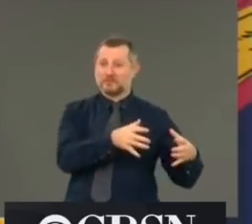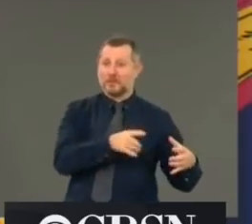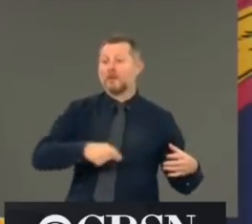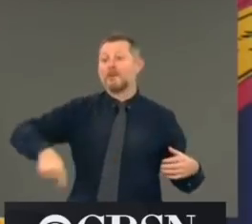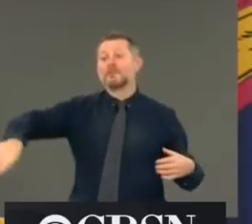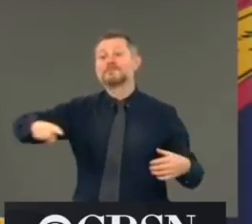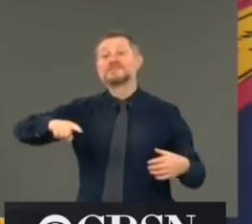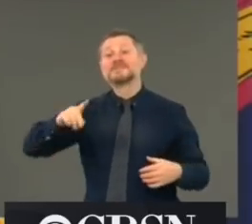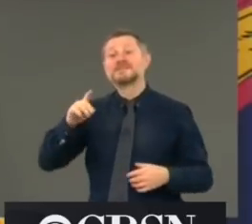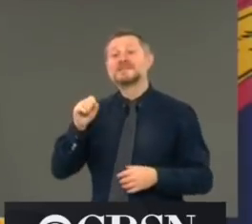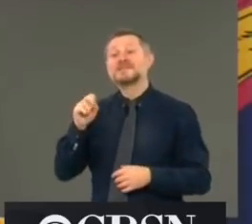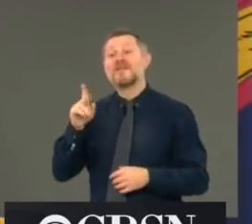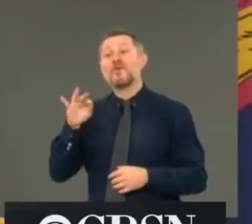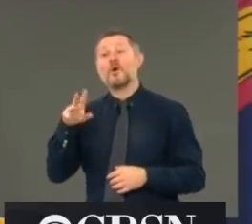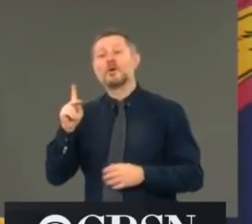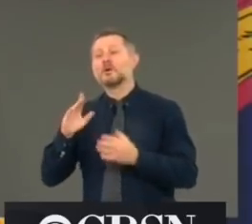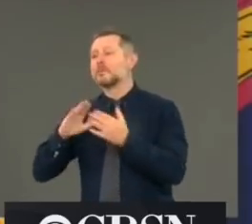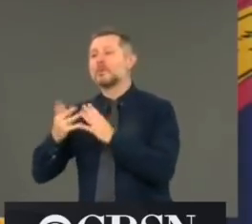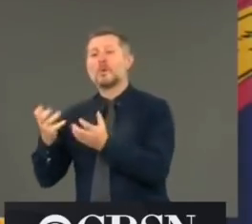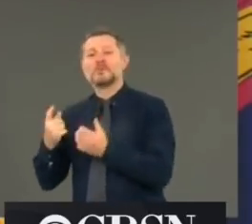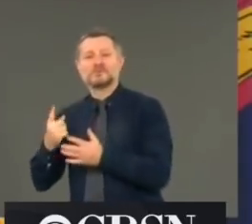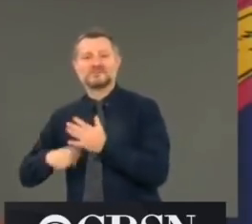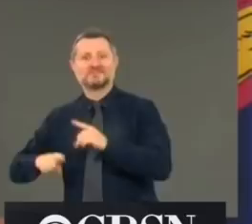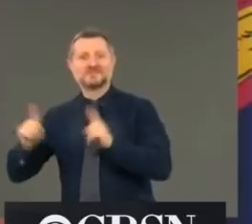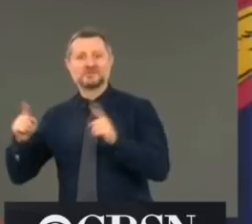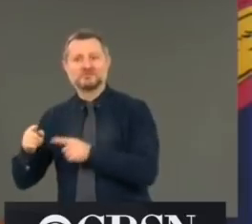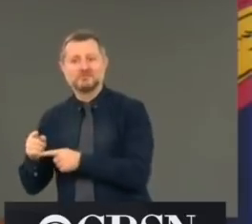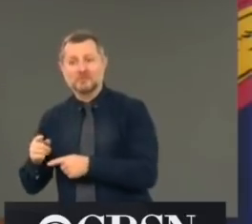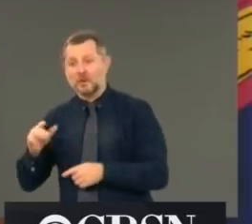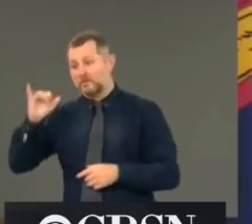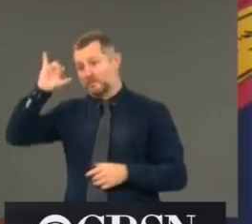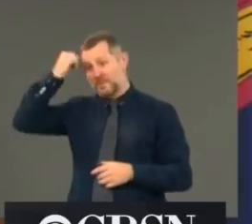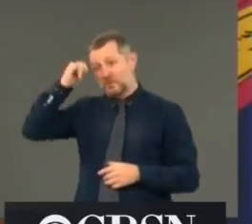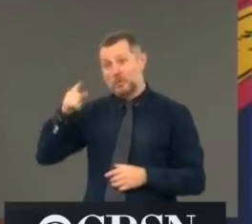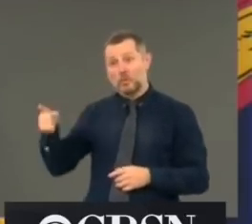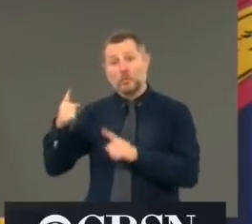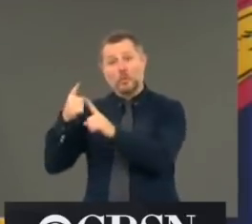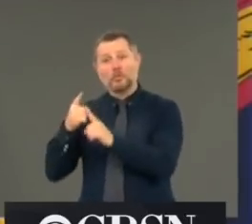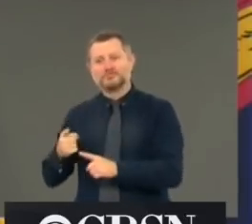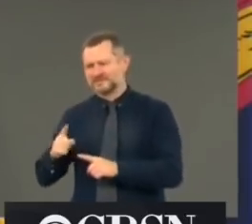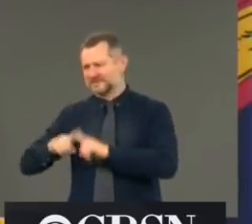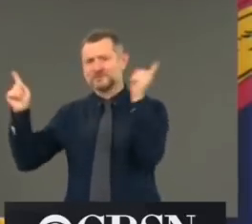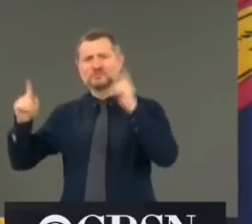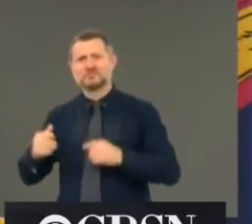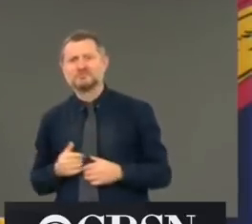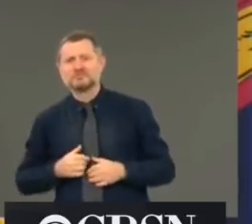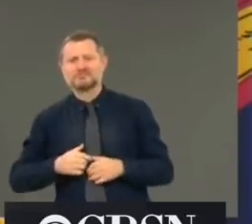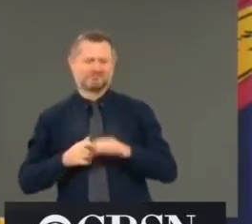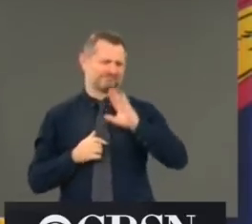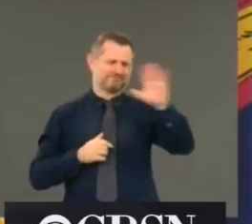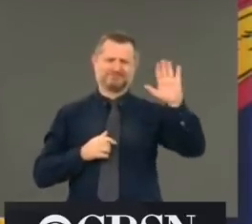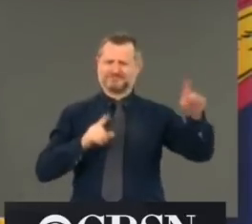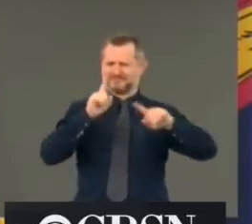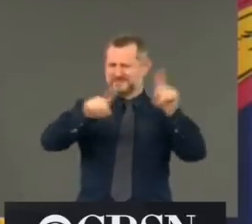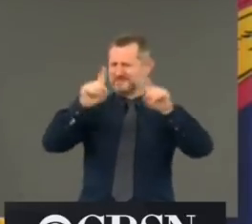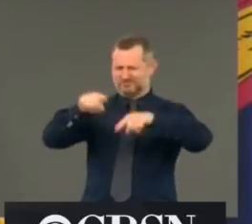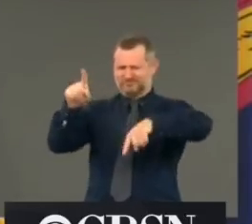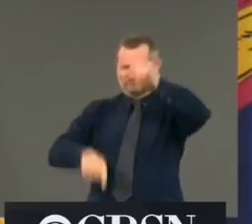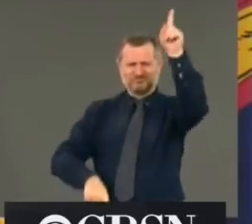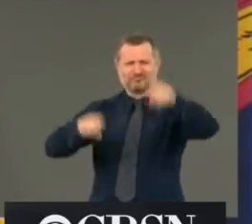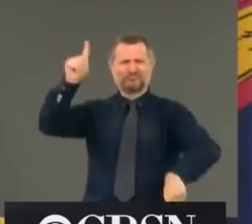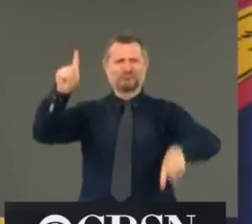Suffolk will want a different type of police department. Buffalo will want a different type of police department. They're all reacting to